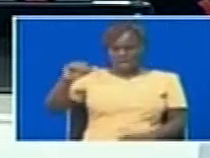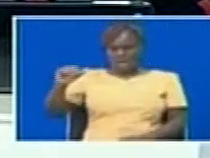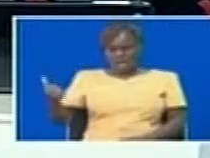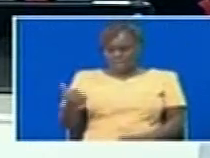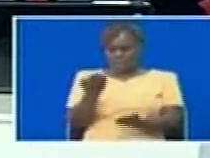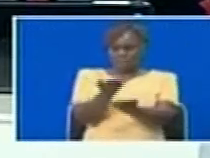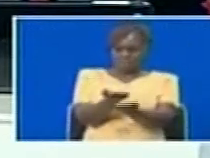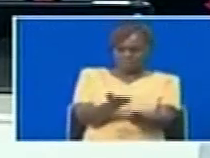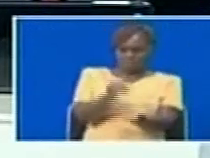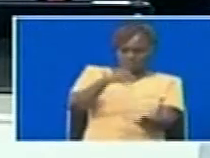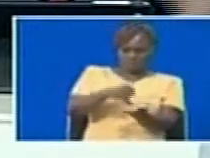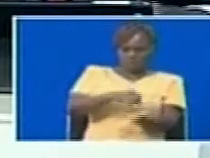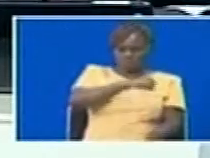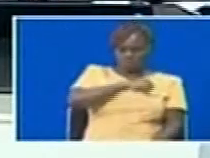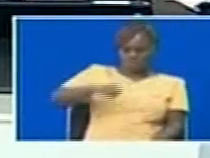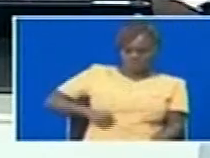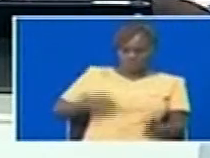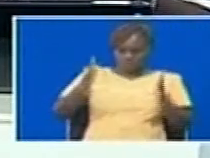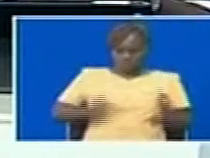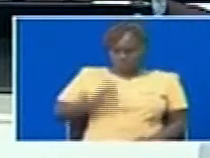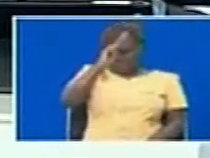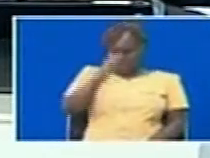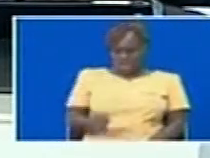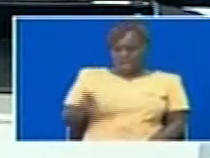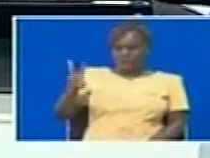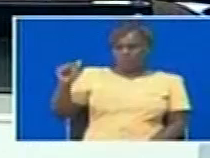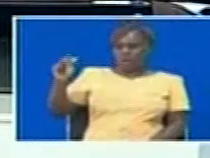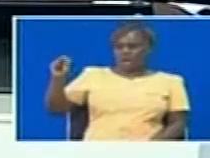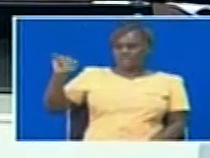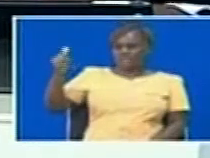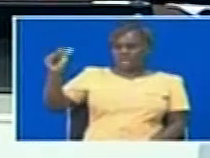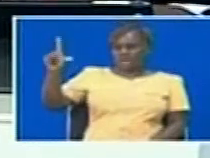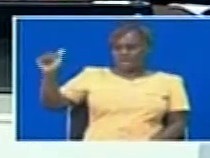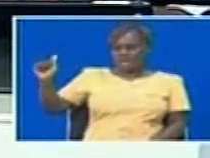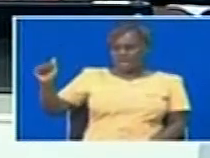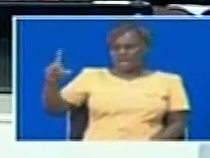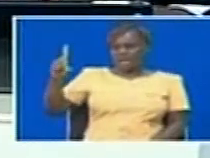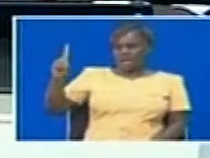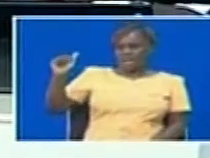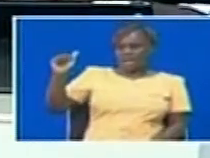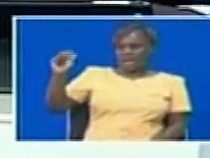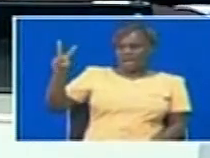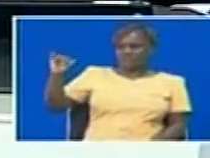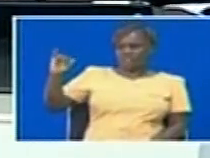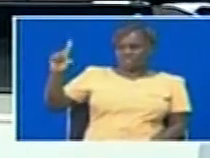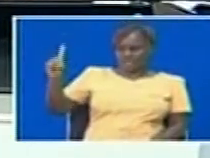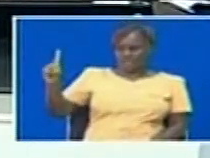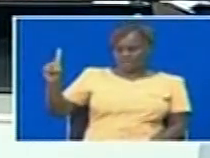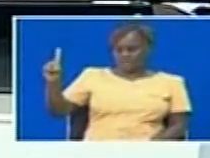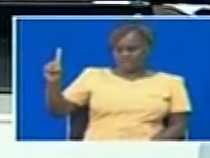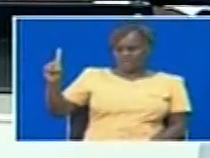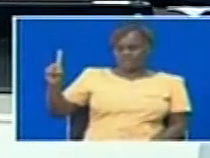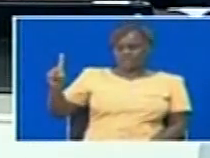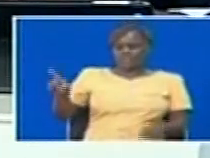the position include Supreme Court Judge Dr. Smokin Wanjala, Court of Appeal Judges David Maranga and Alnashir Vishram.